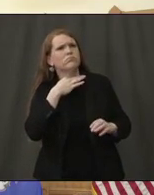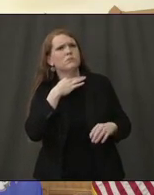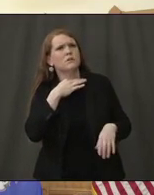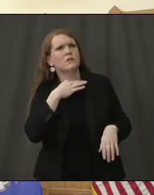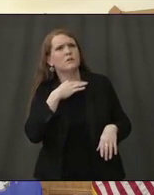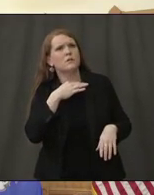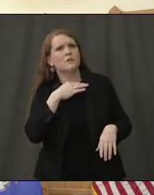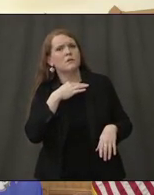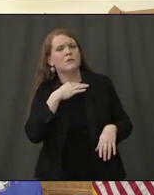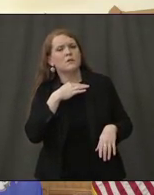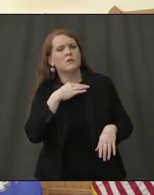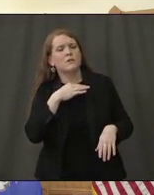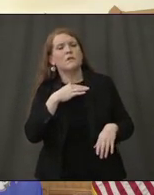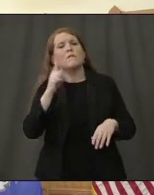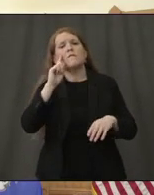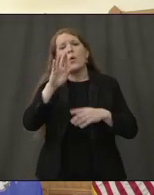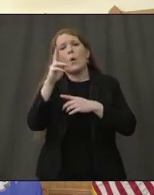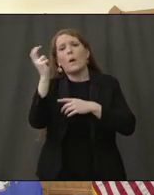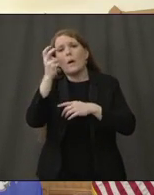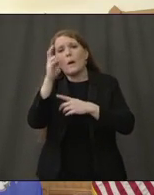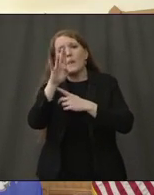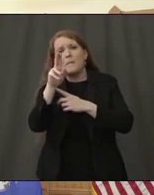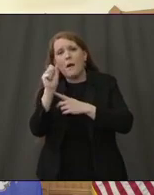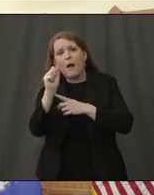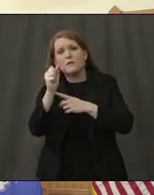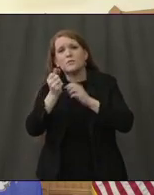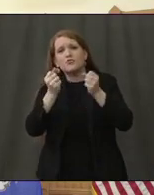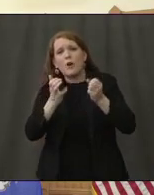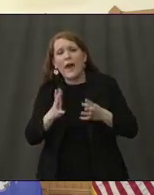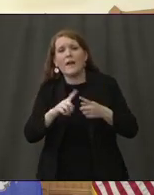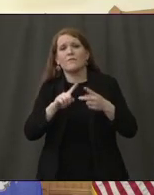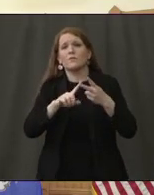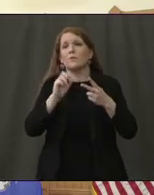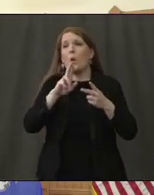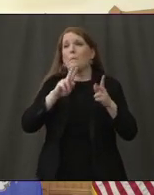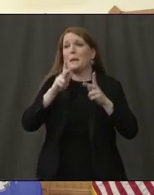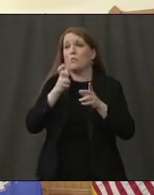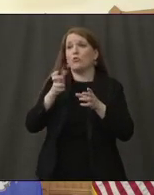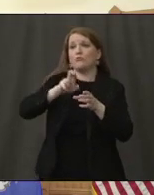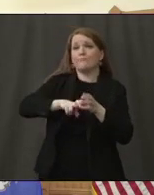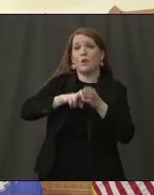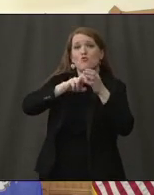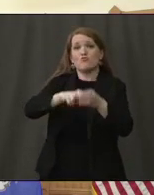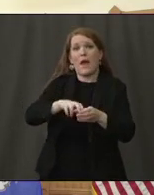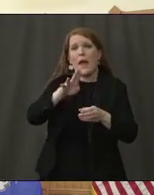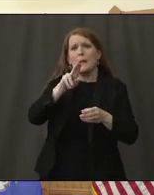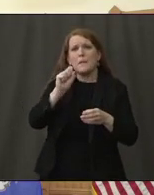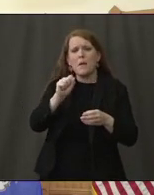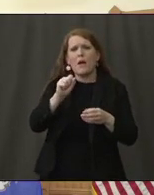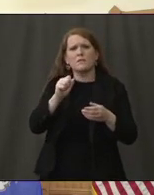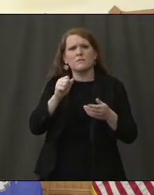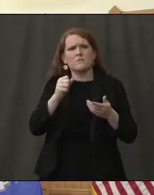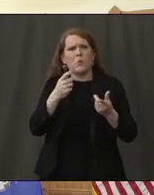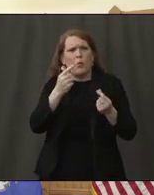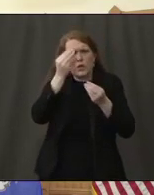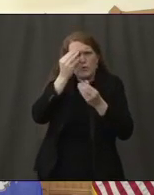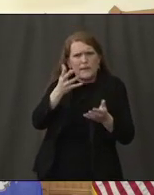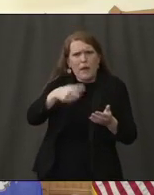and also to Connecticut Transit bus operators who are concerned that their health is being put at risk?